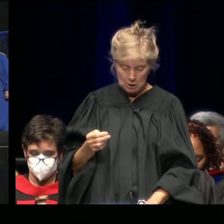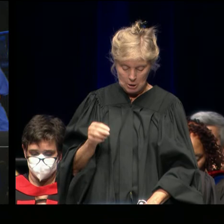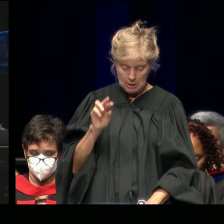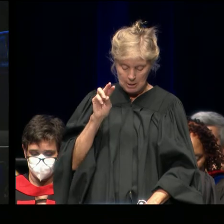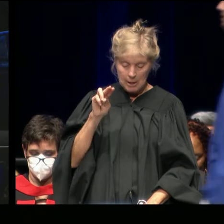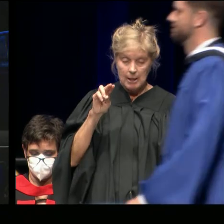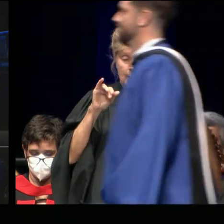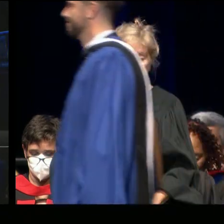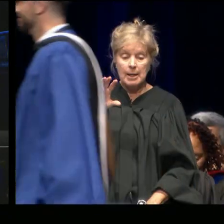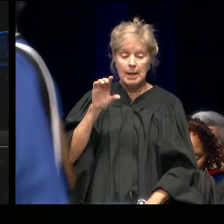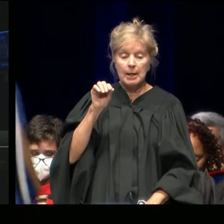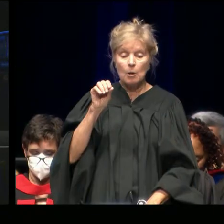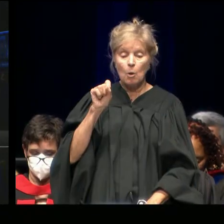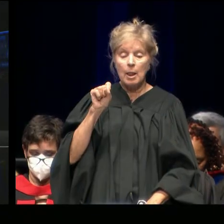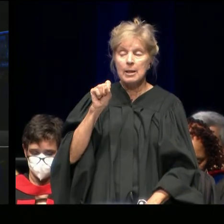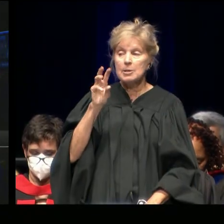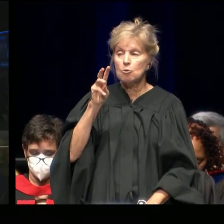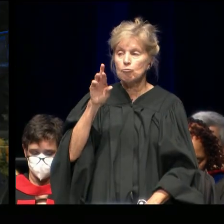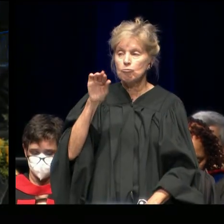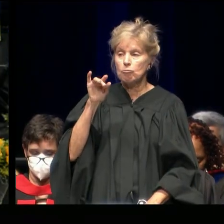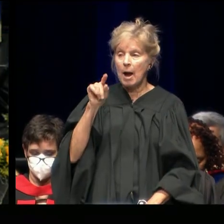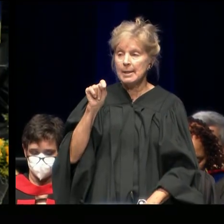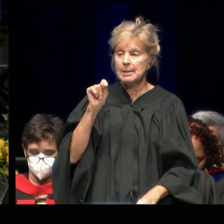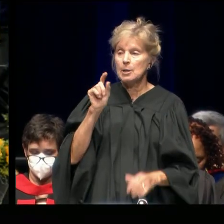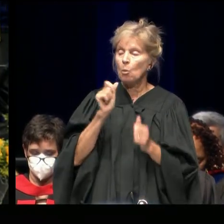Nicholas Wright with distinction.